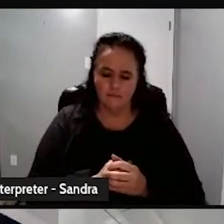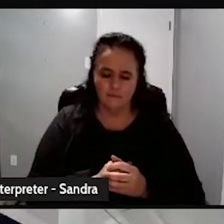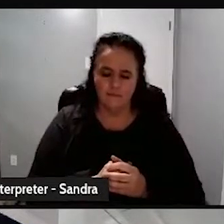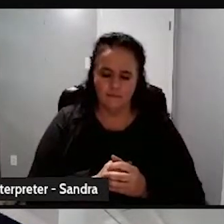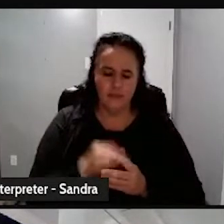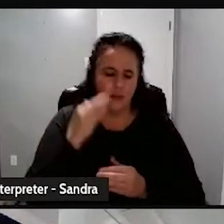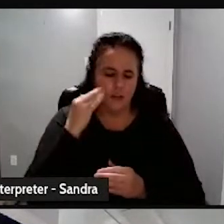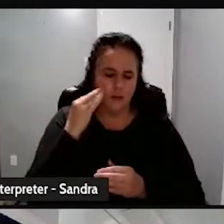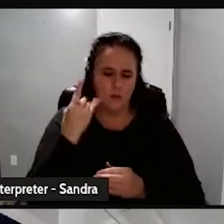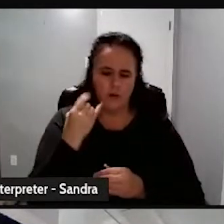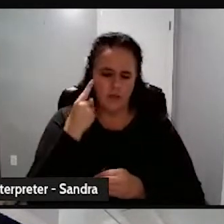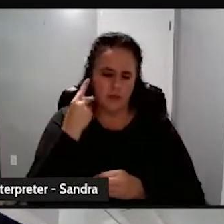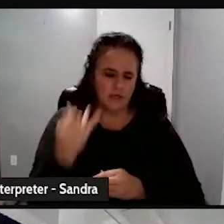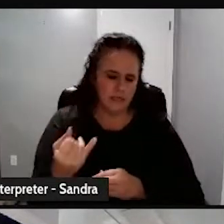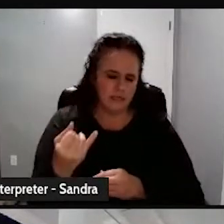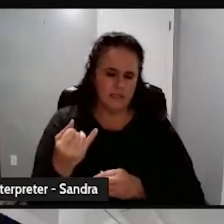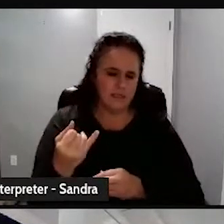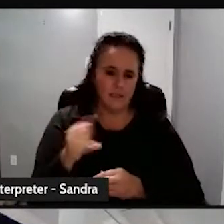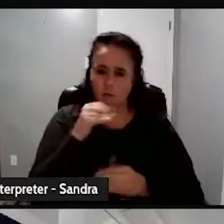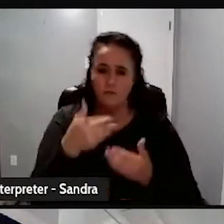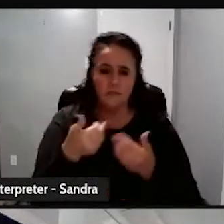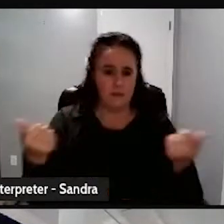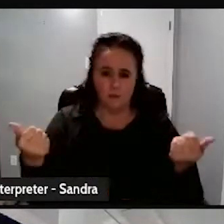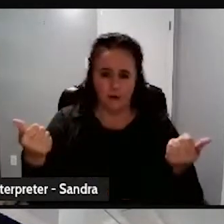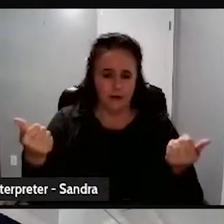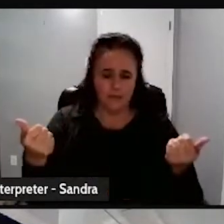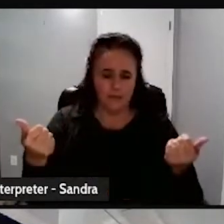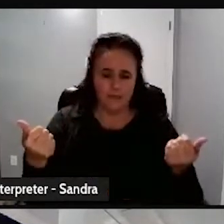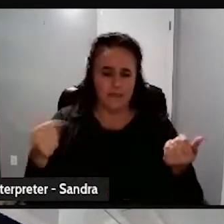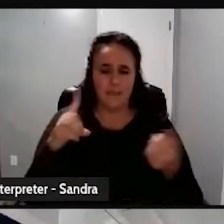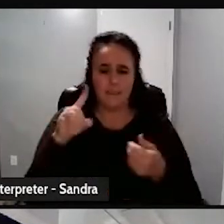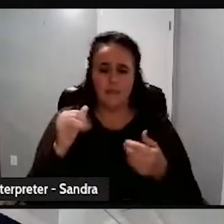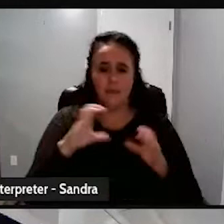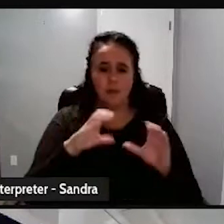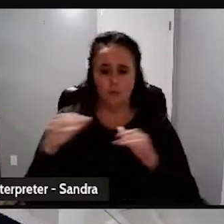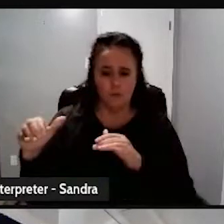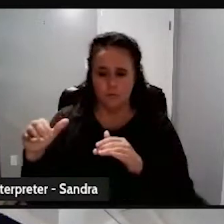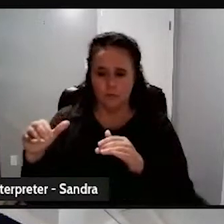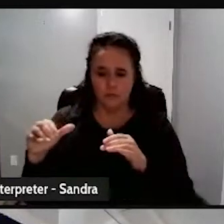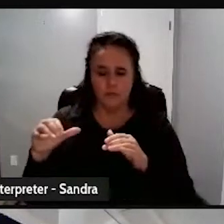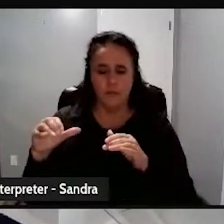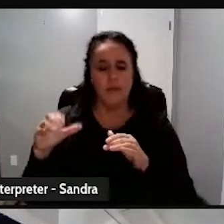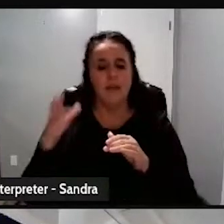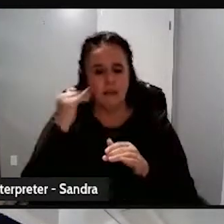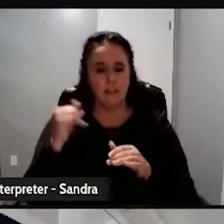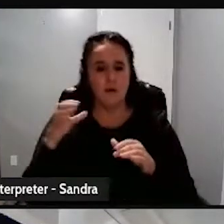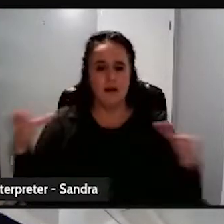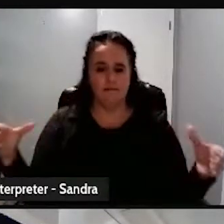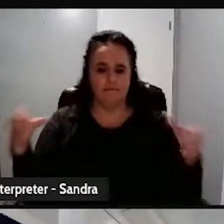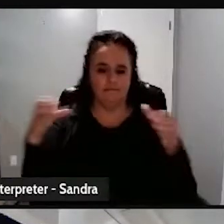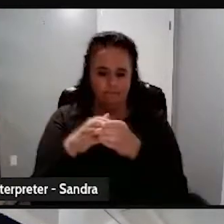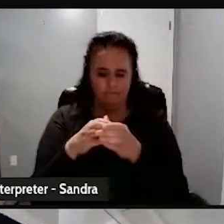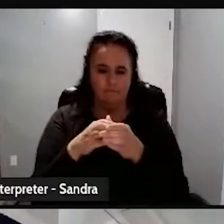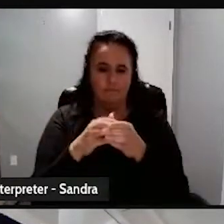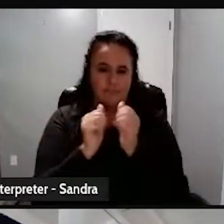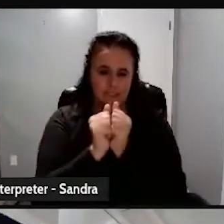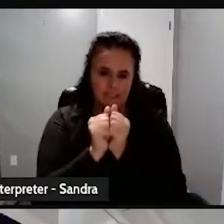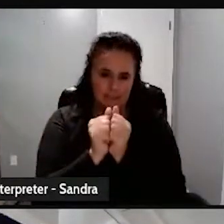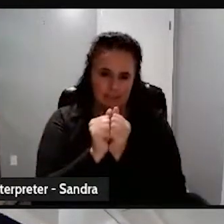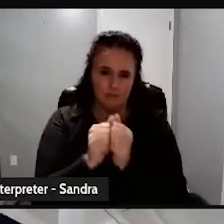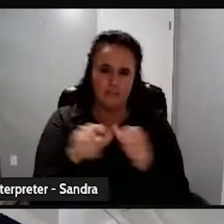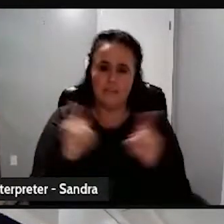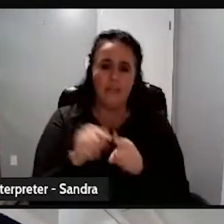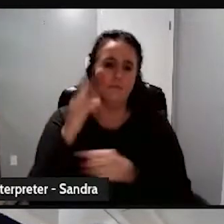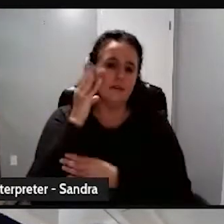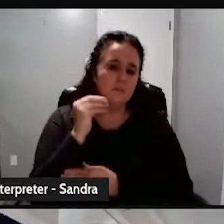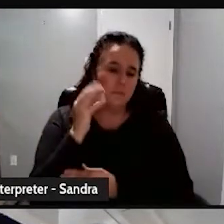one of the ideas is you don't separate disability groups, and that's why we all together have the same experience of